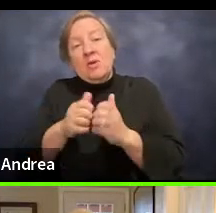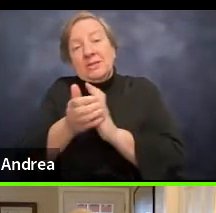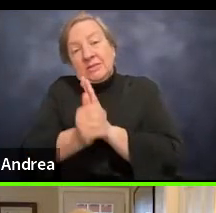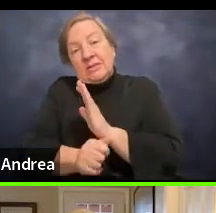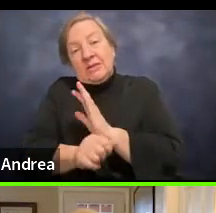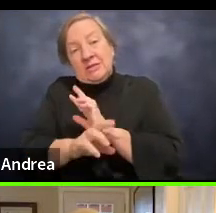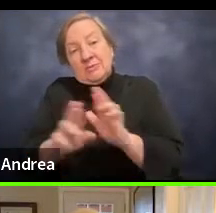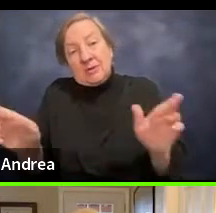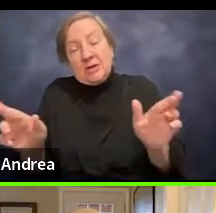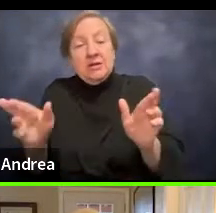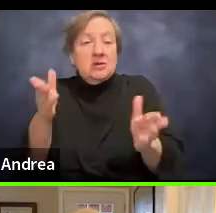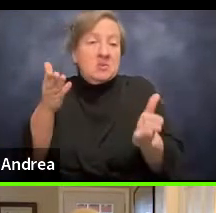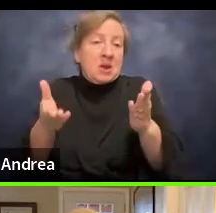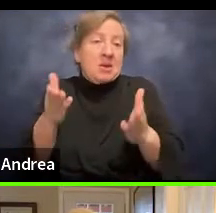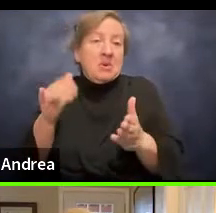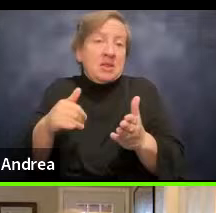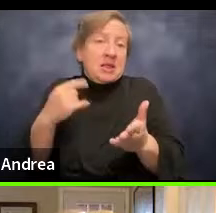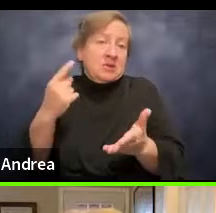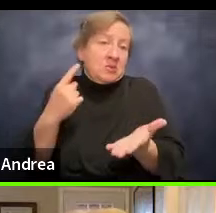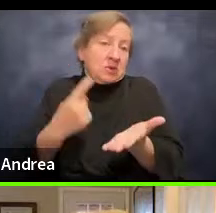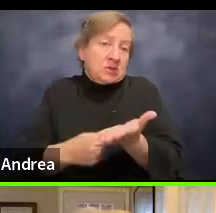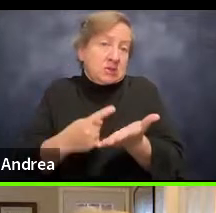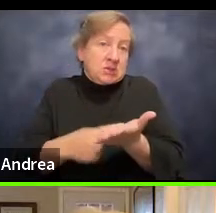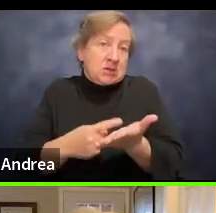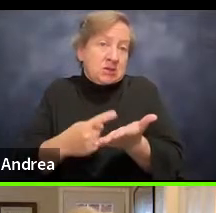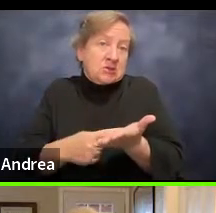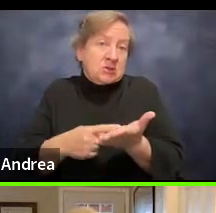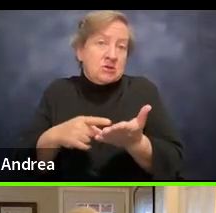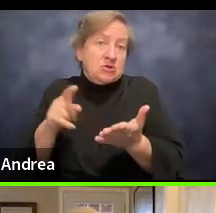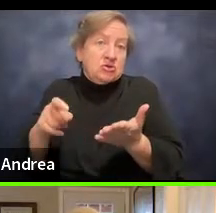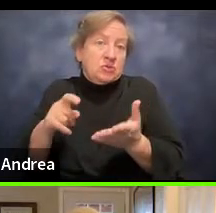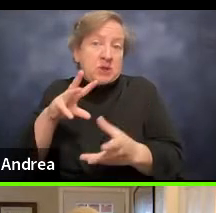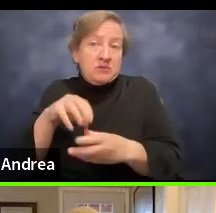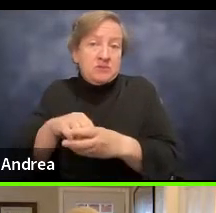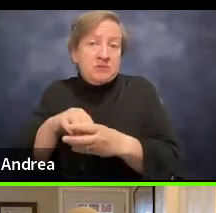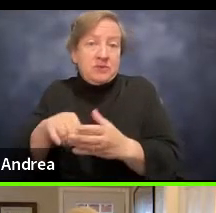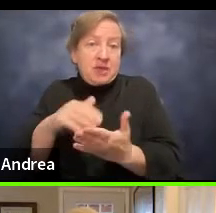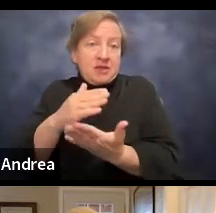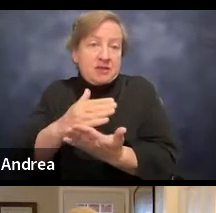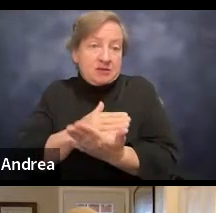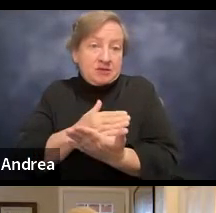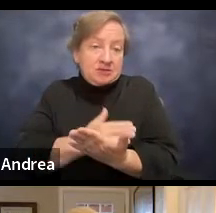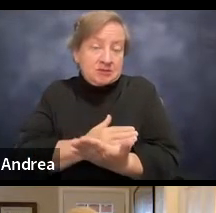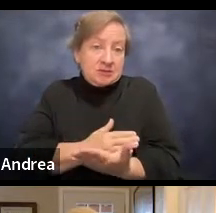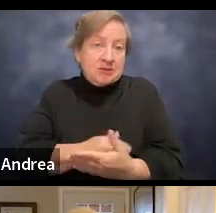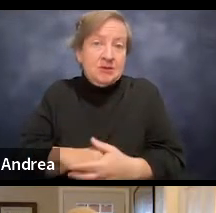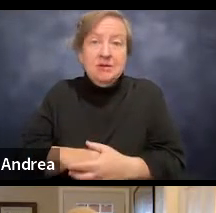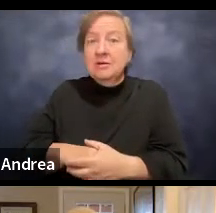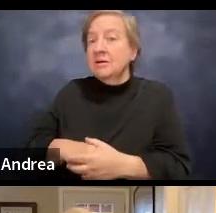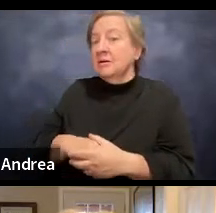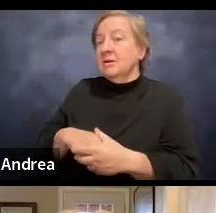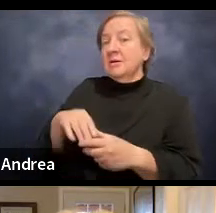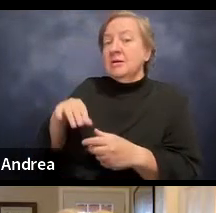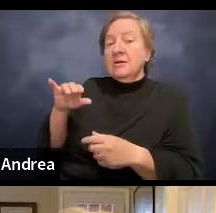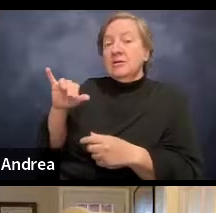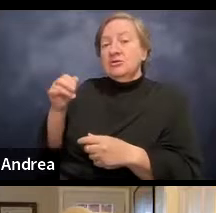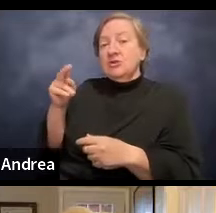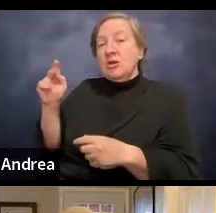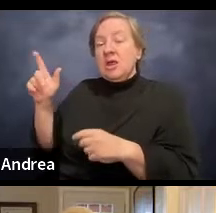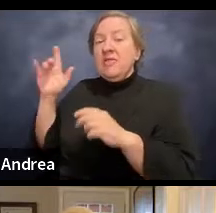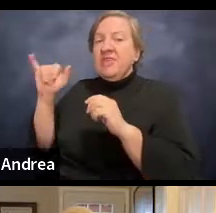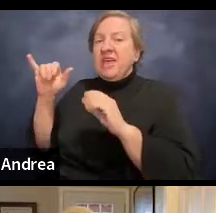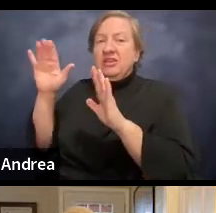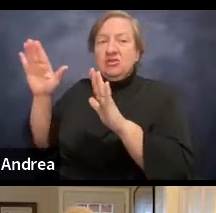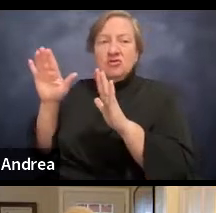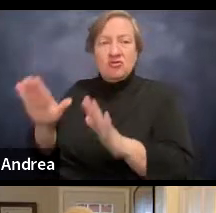already. So that could be a discussion that ought to be on that list. That's great. And Yamaya, could you